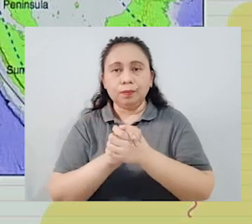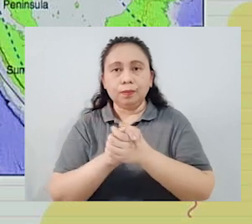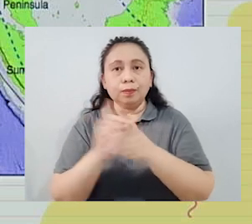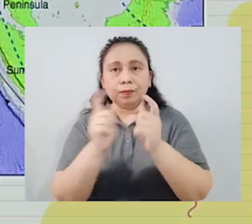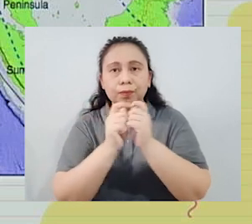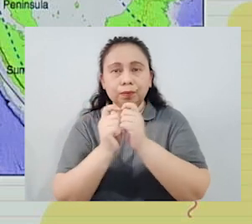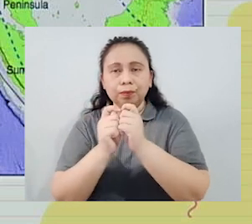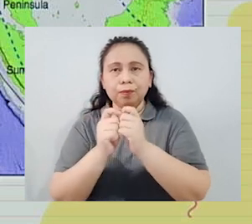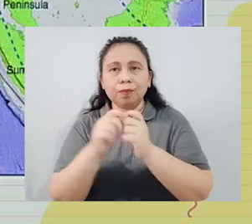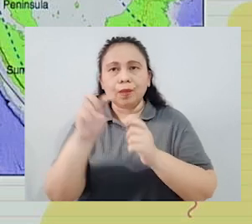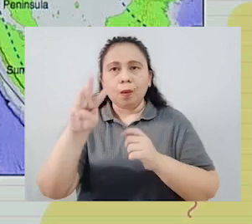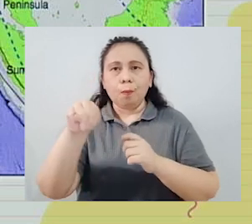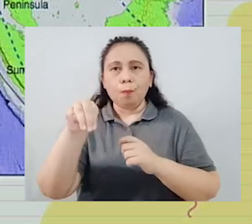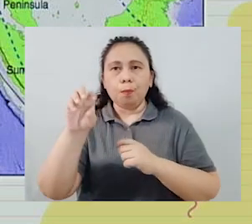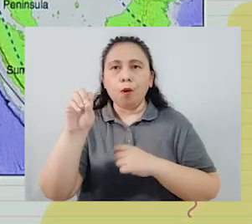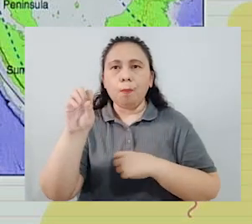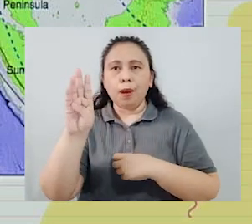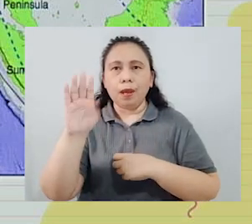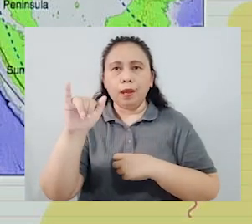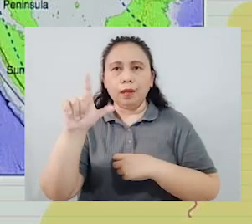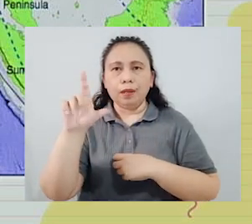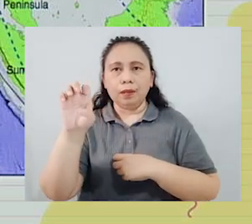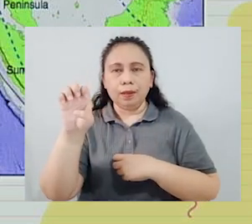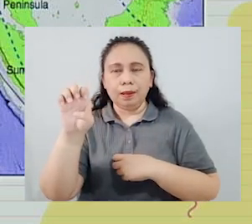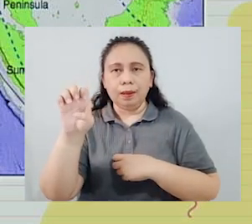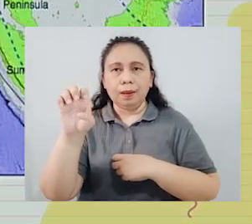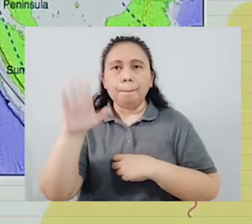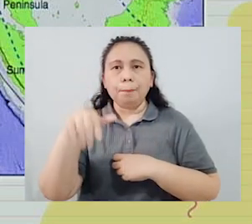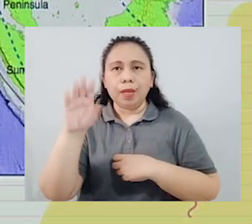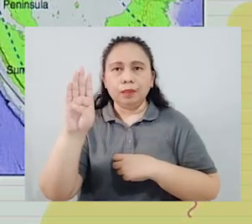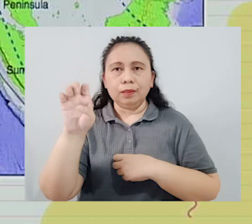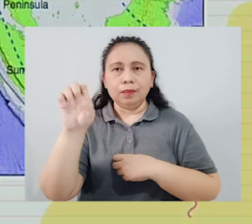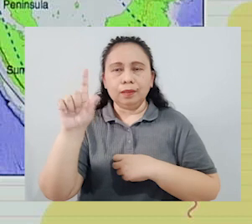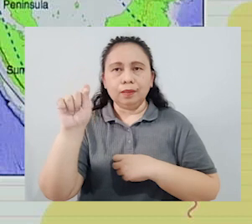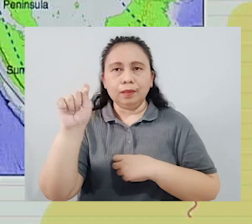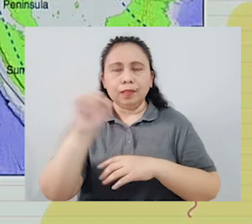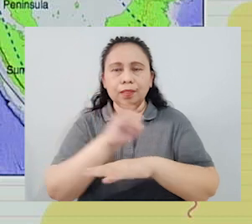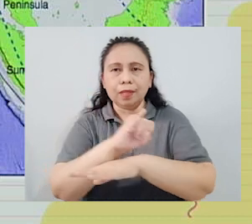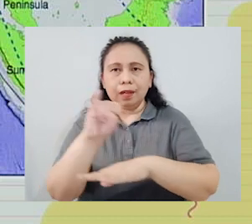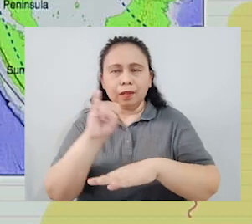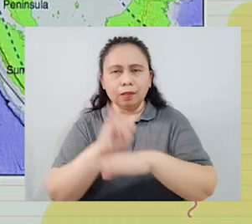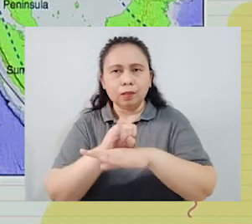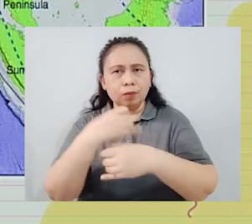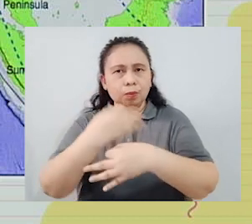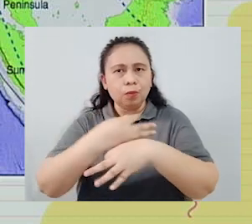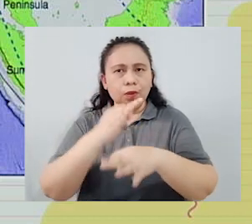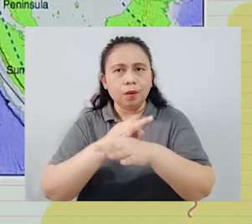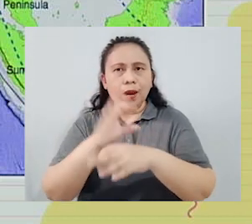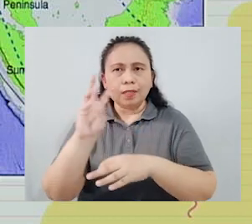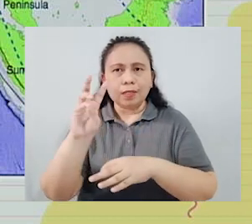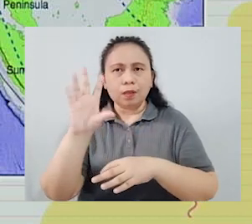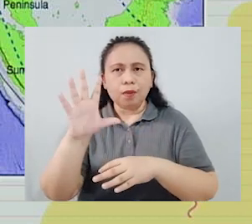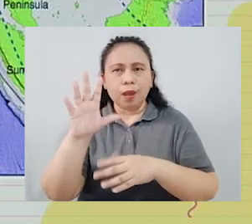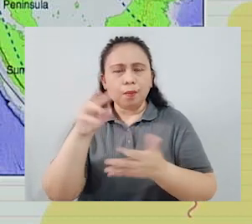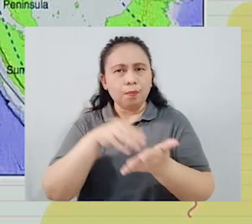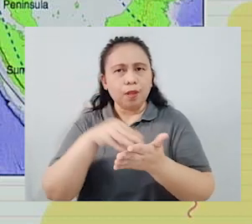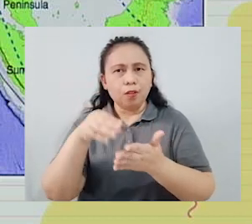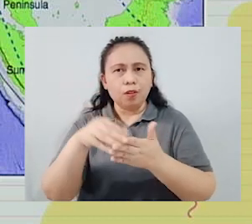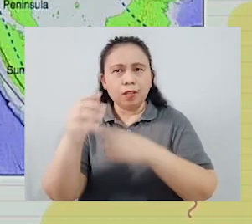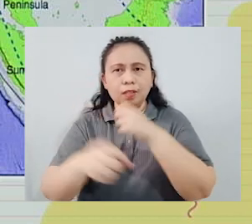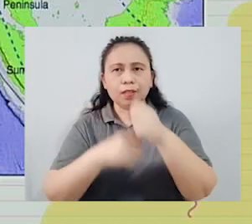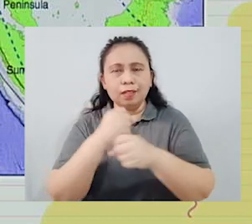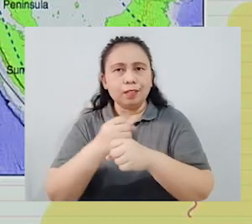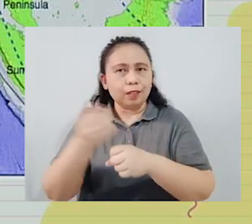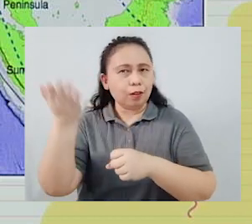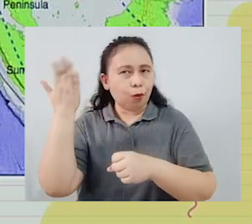Belt. These islands were formed 65 million years ago at the southern edge of the